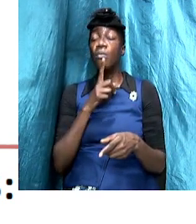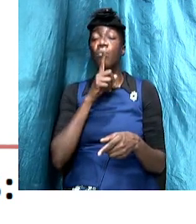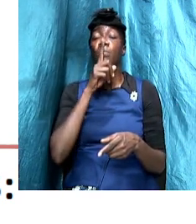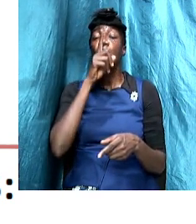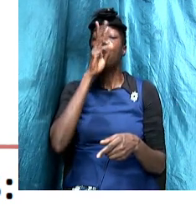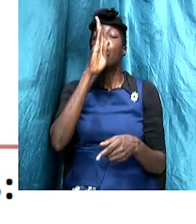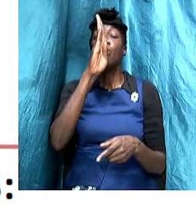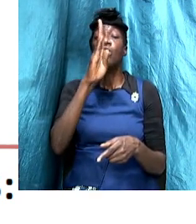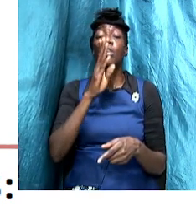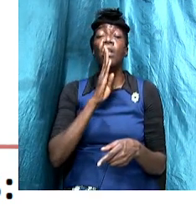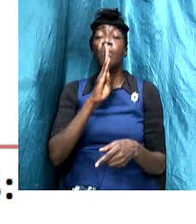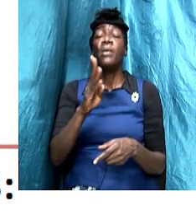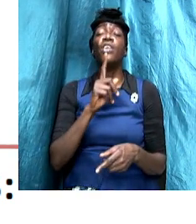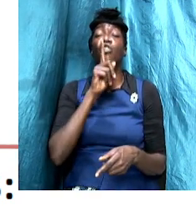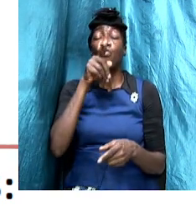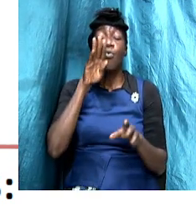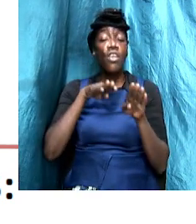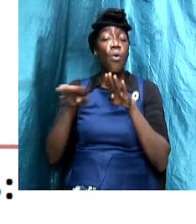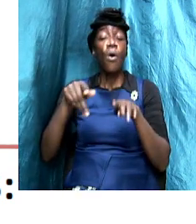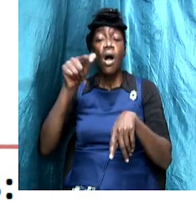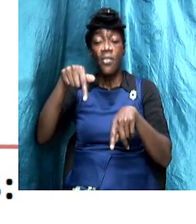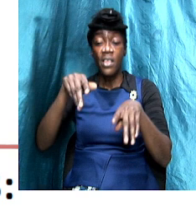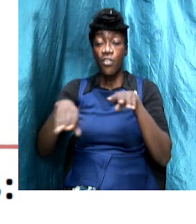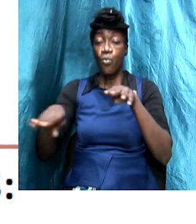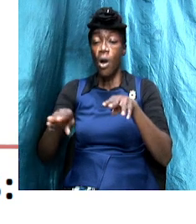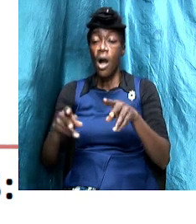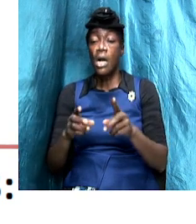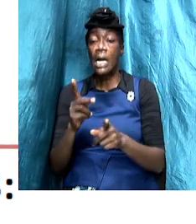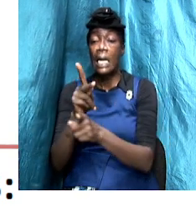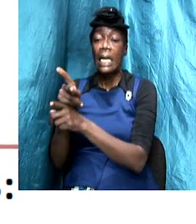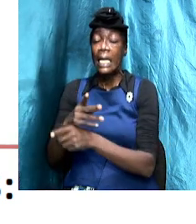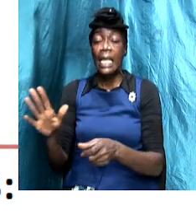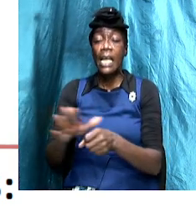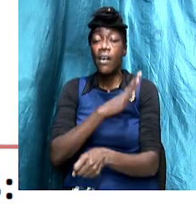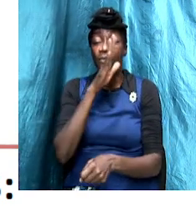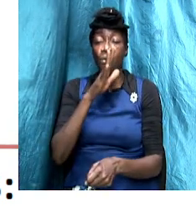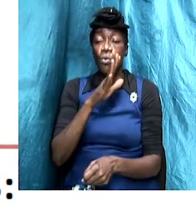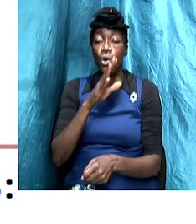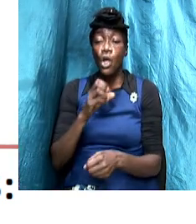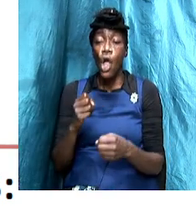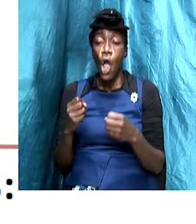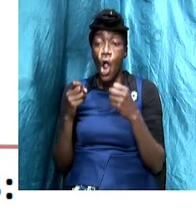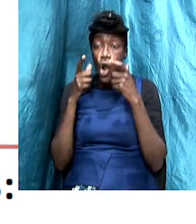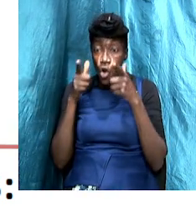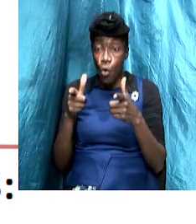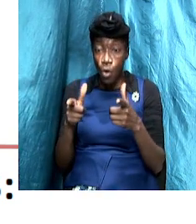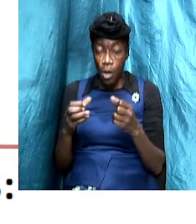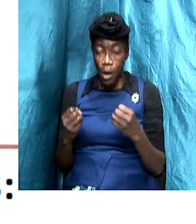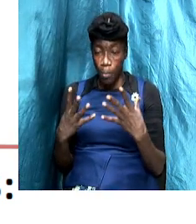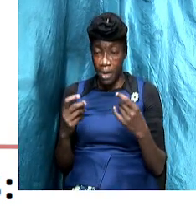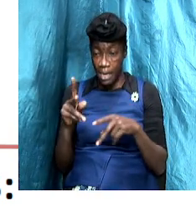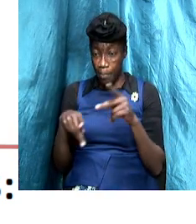walk this walk very carefully. Because look at the amount of people that exist,